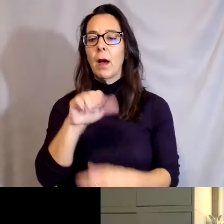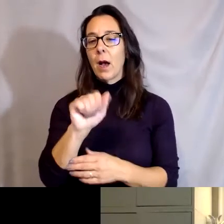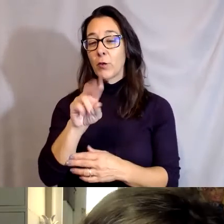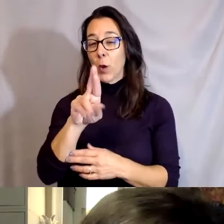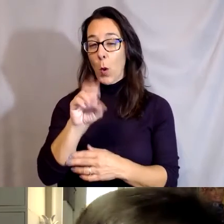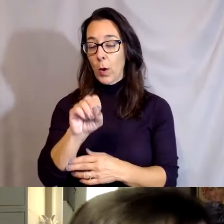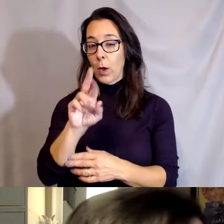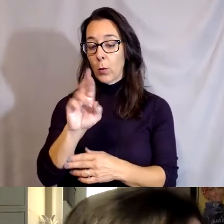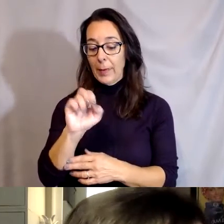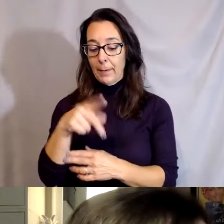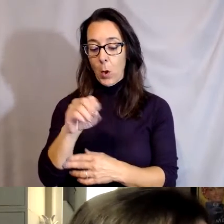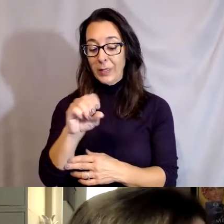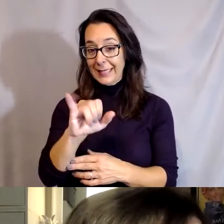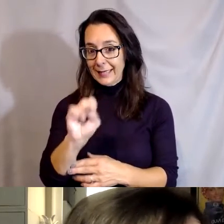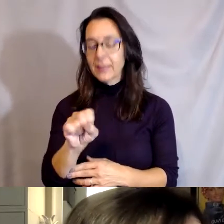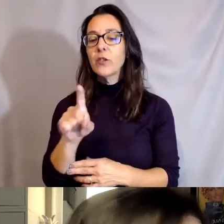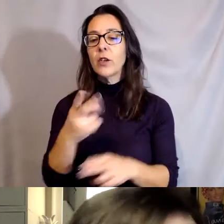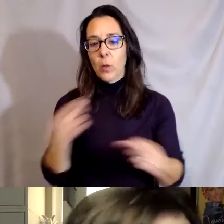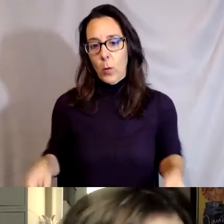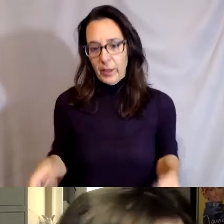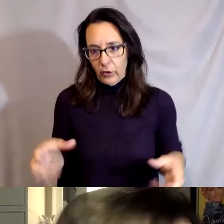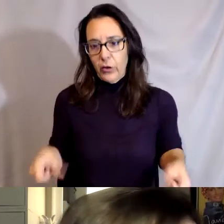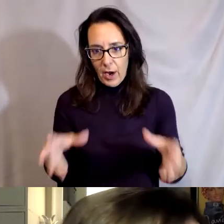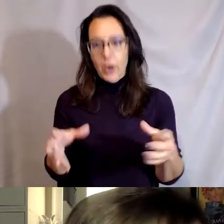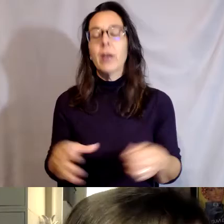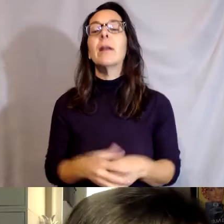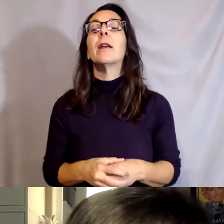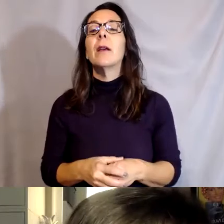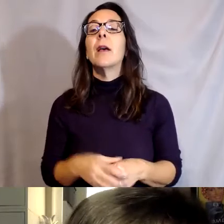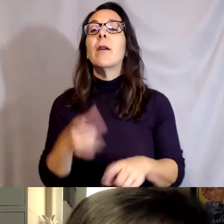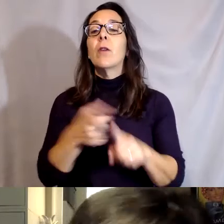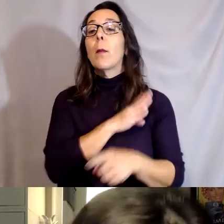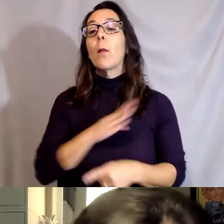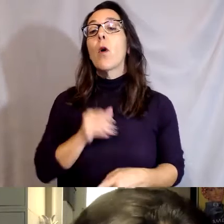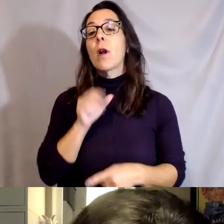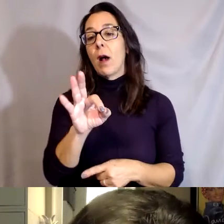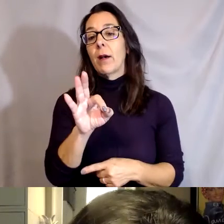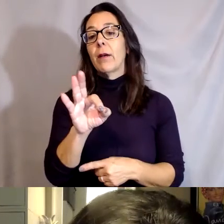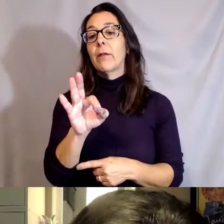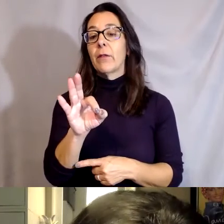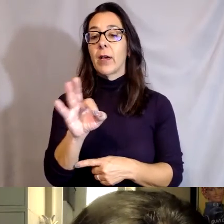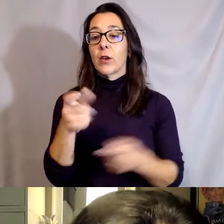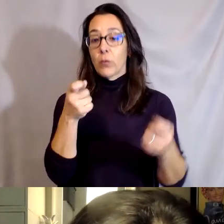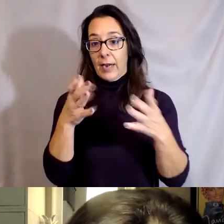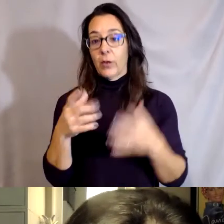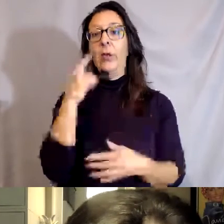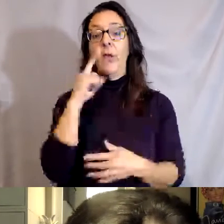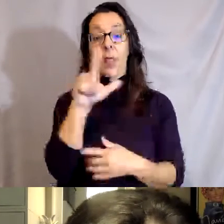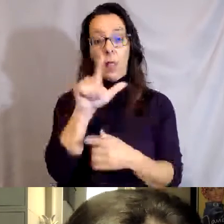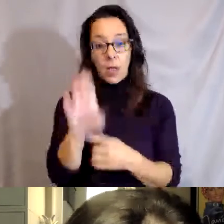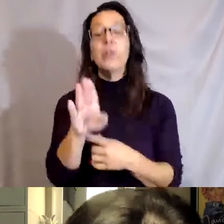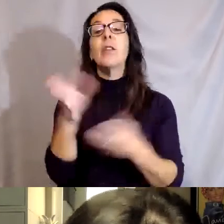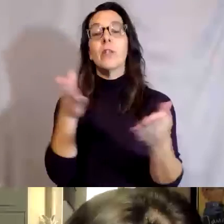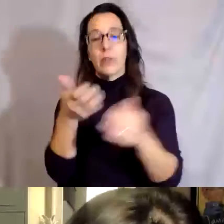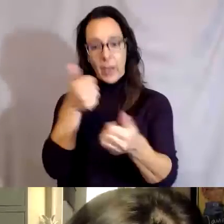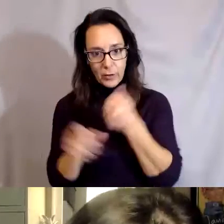was appointed by Mayor Robert Garcia to the Long Beach Transit Board of Directors and served under former Councilwoman Lena Gonzalez